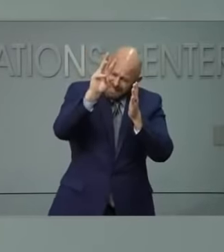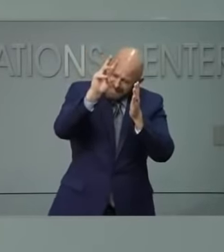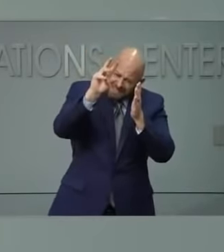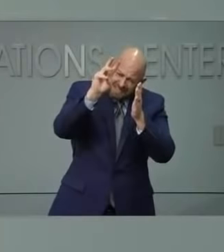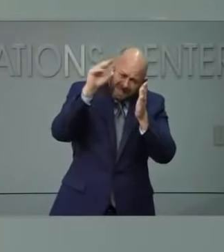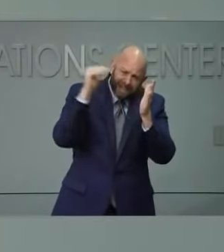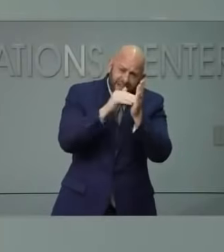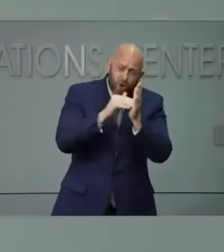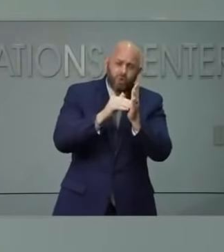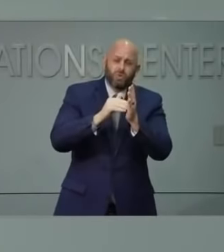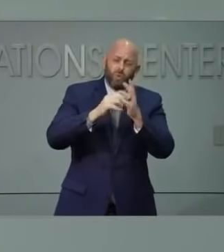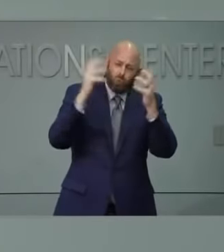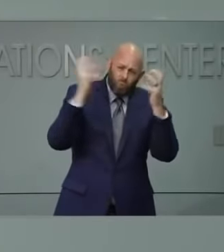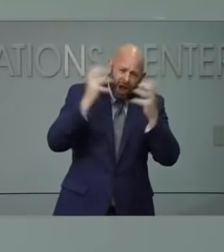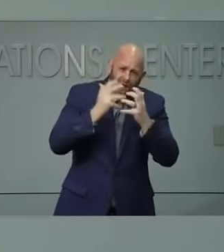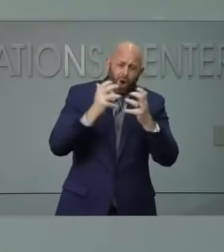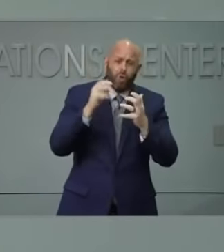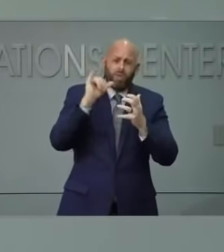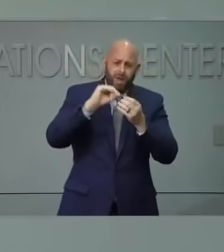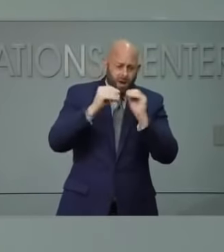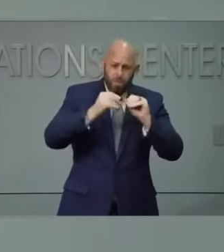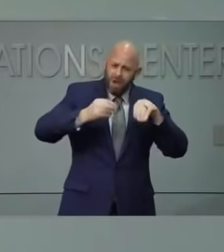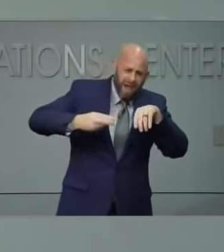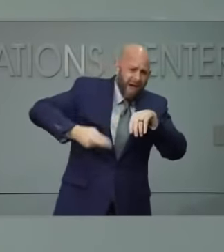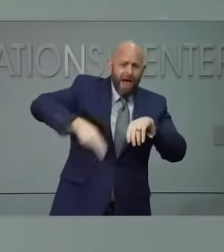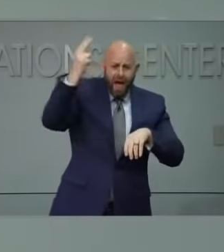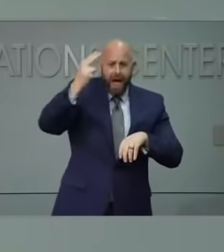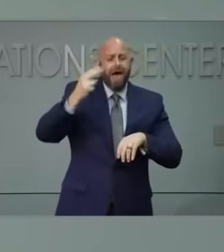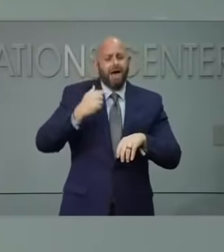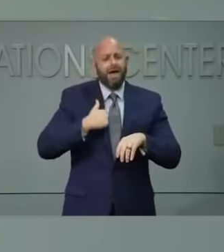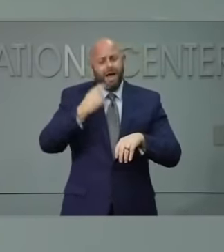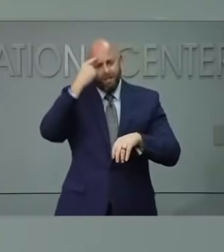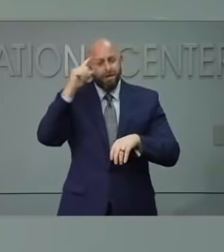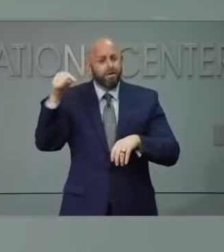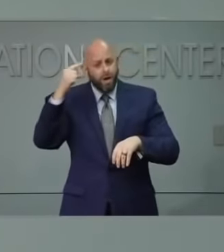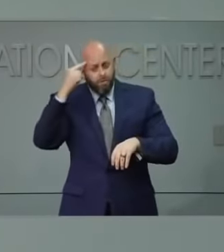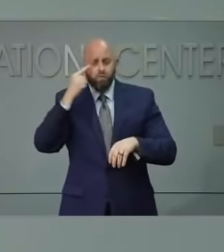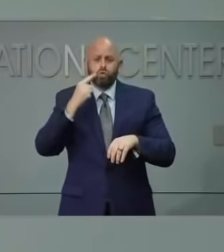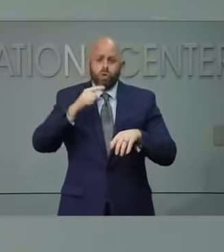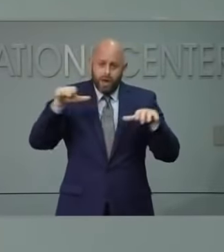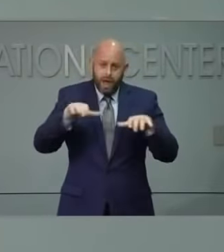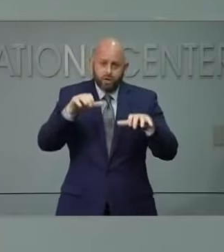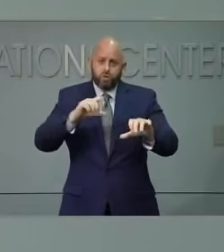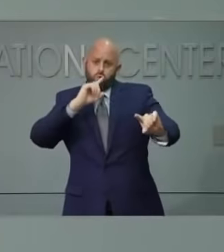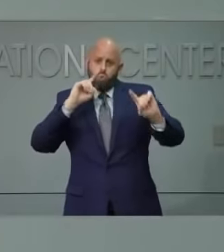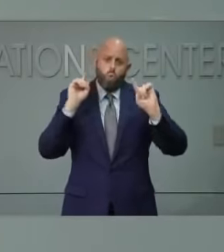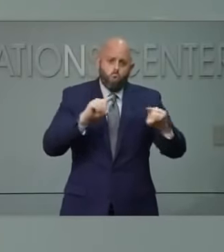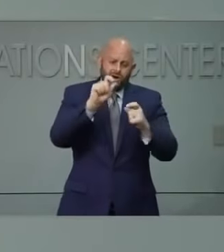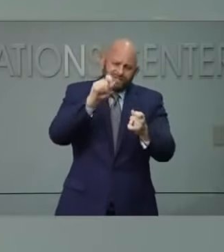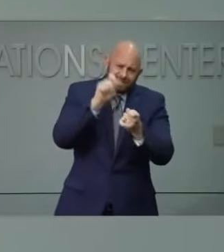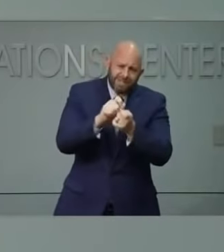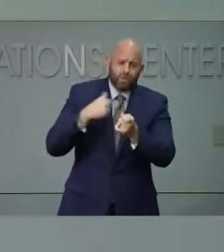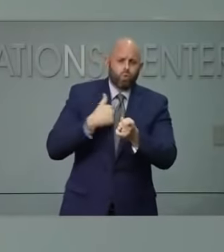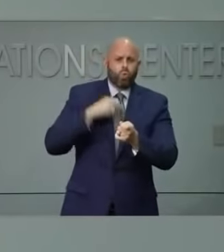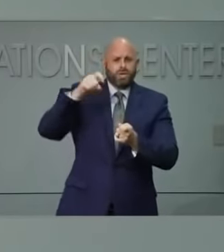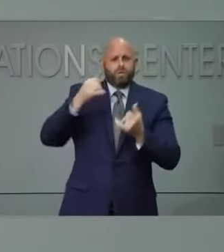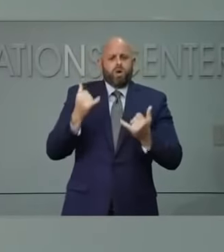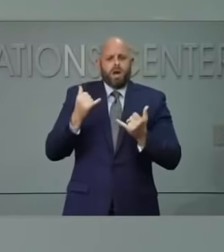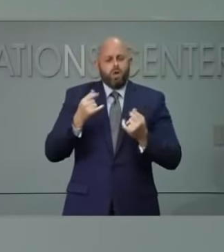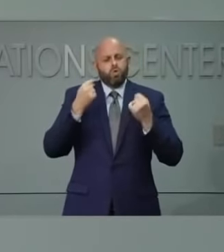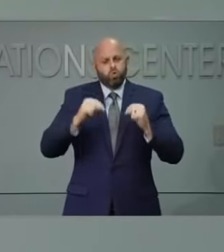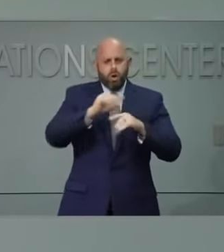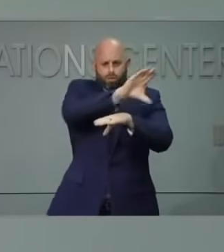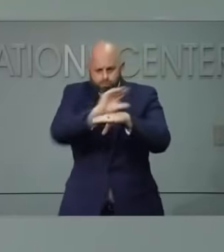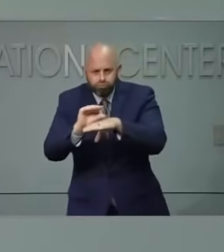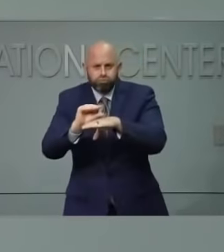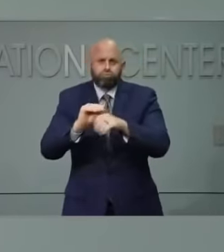really worrisome, and we have a lot of work to do. And I think the actions the governor is taking today is exactly what we need at this moment to try to slow the spread of